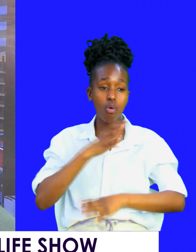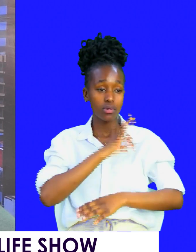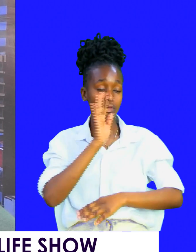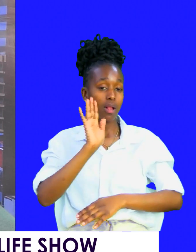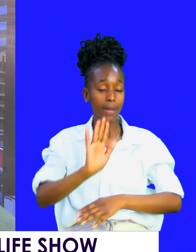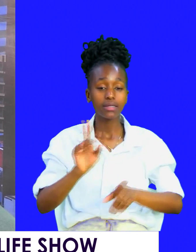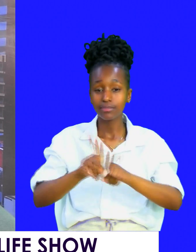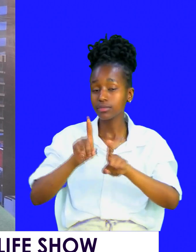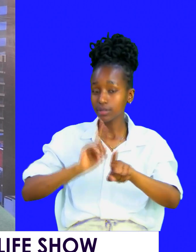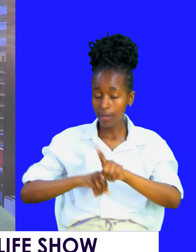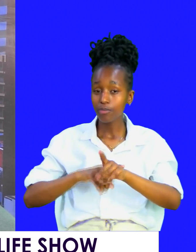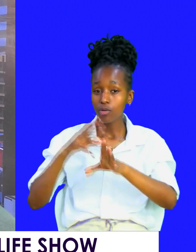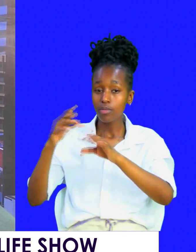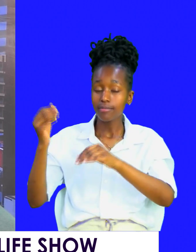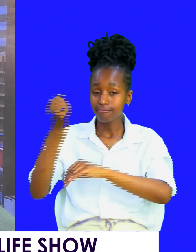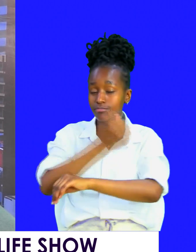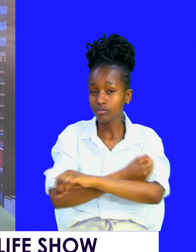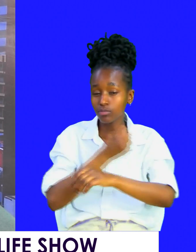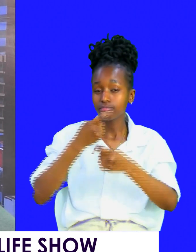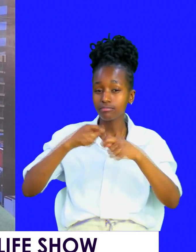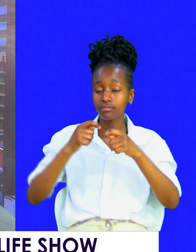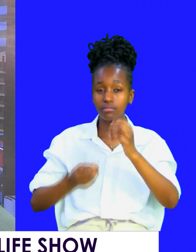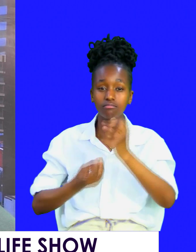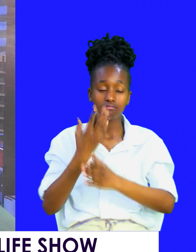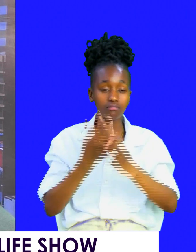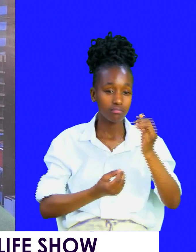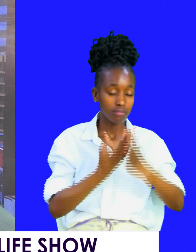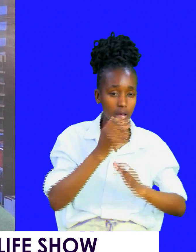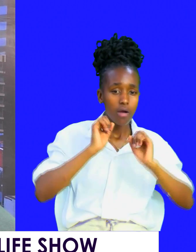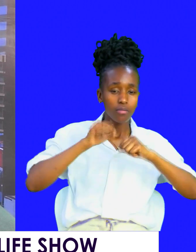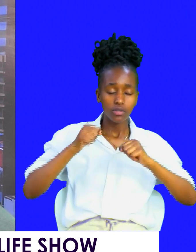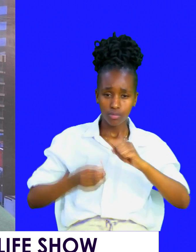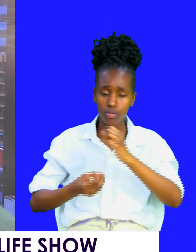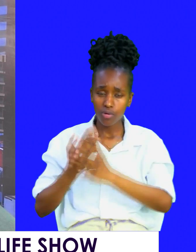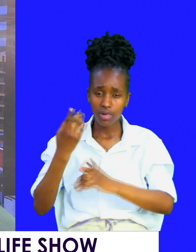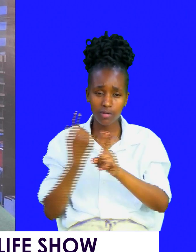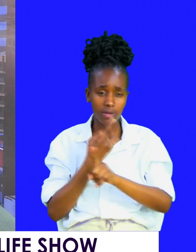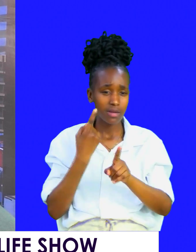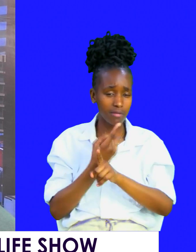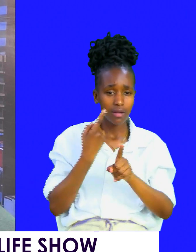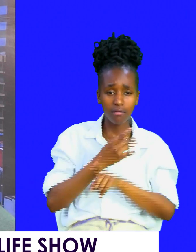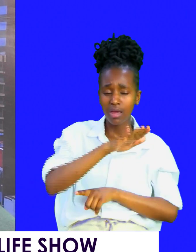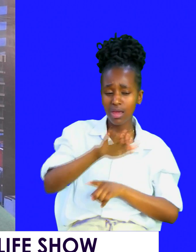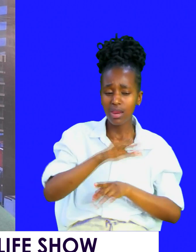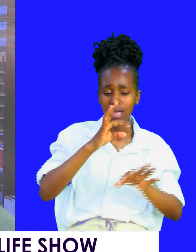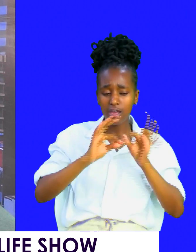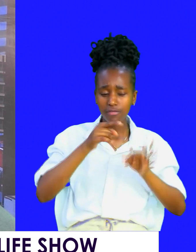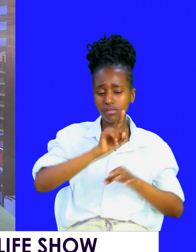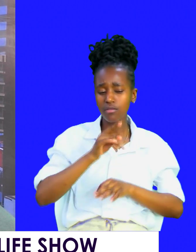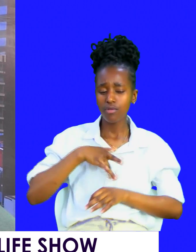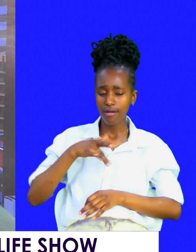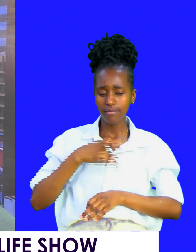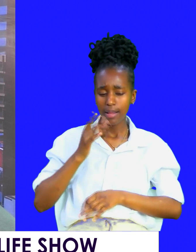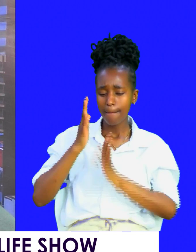school of the soul. You may be growing in the area of envy. If you feel like you're being threatened